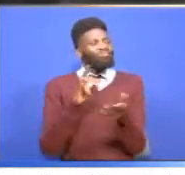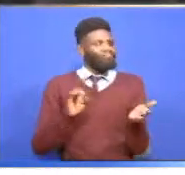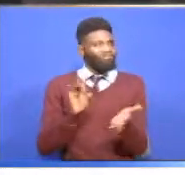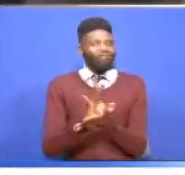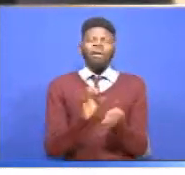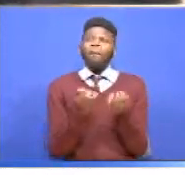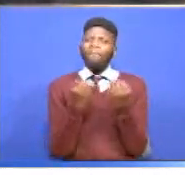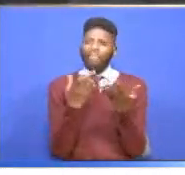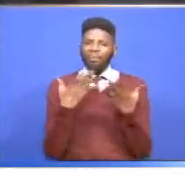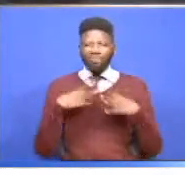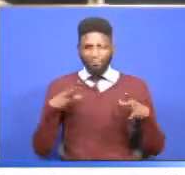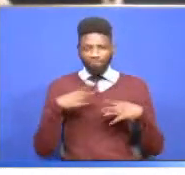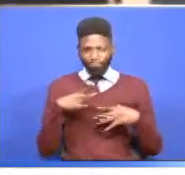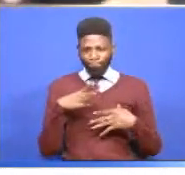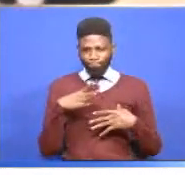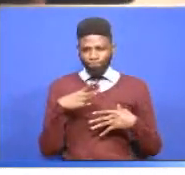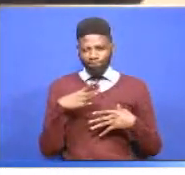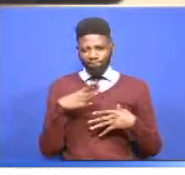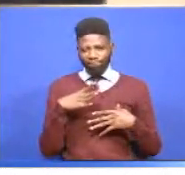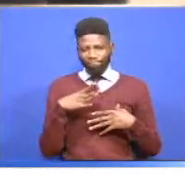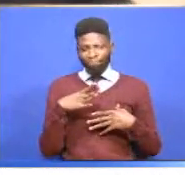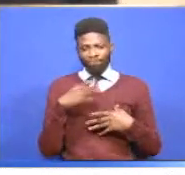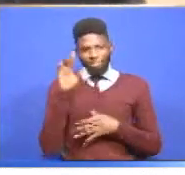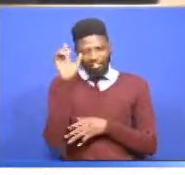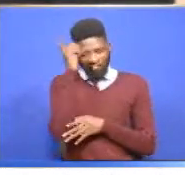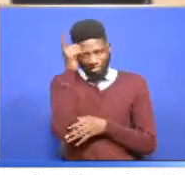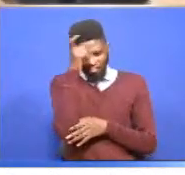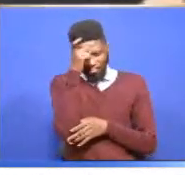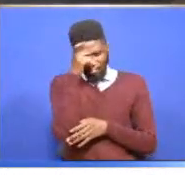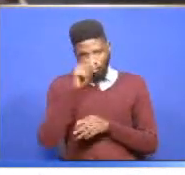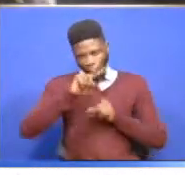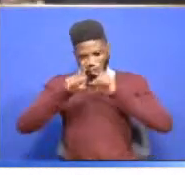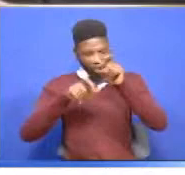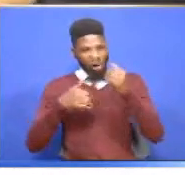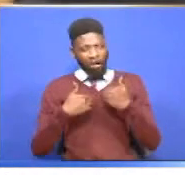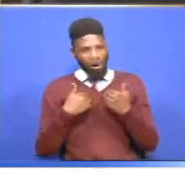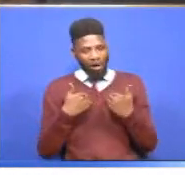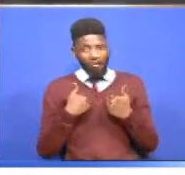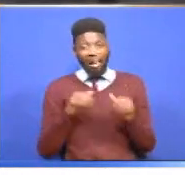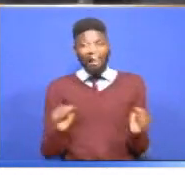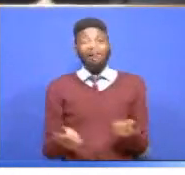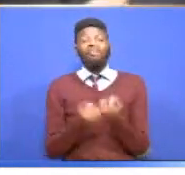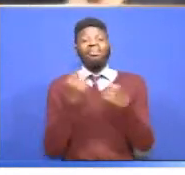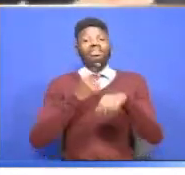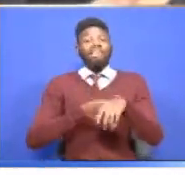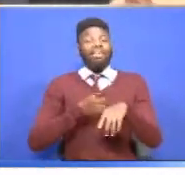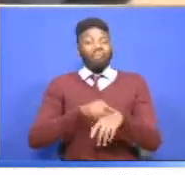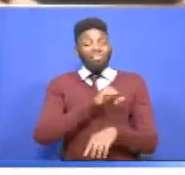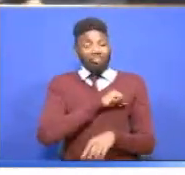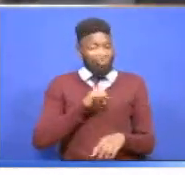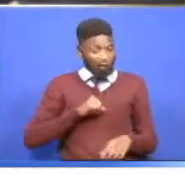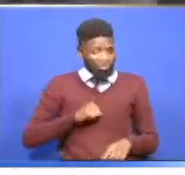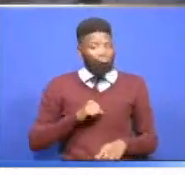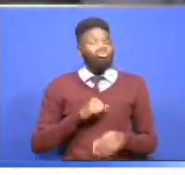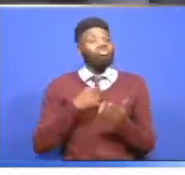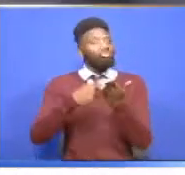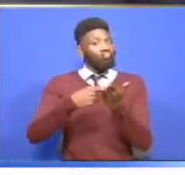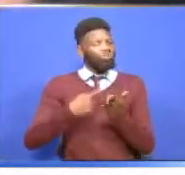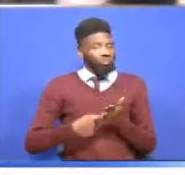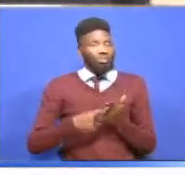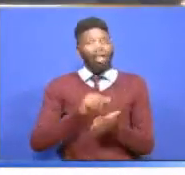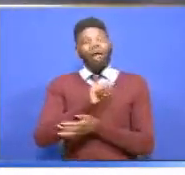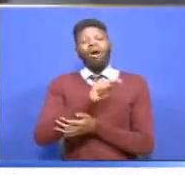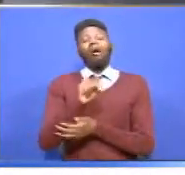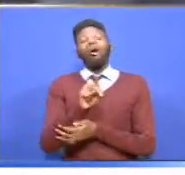people, including legal minds, and it came up when the Senate was debating the impeachment of Governor Anwar Ngilu, that it is a process that